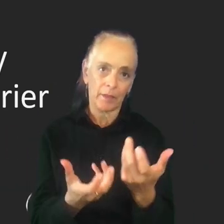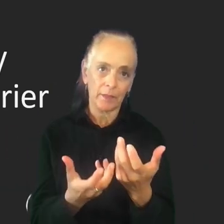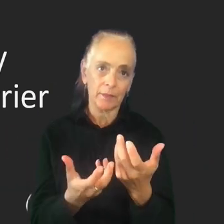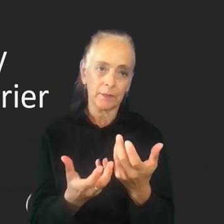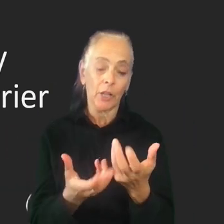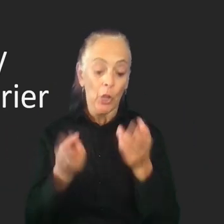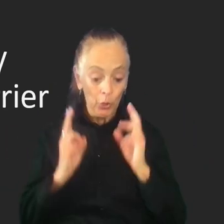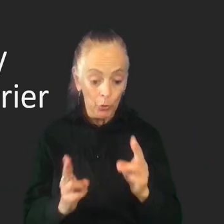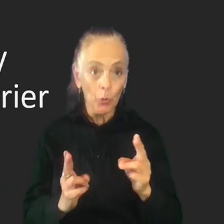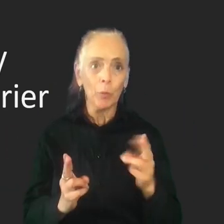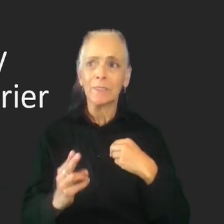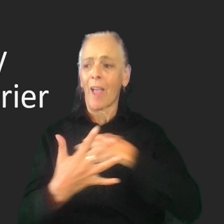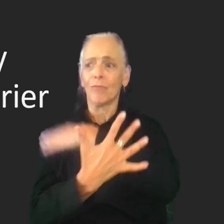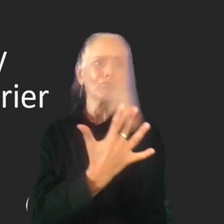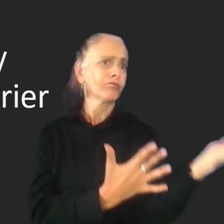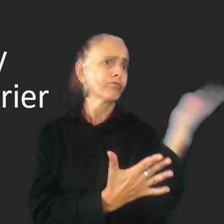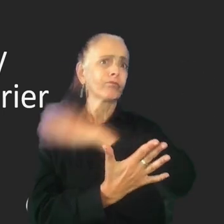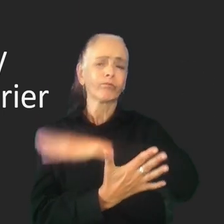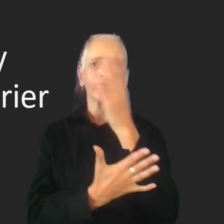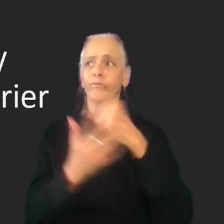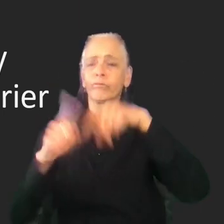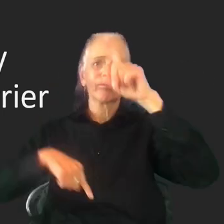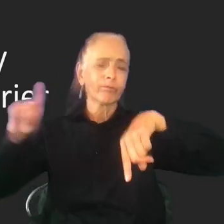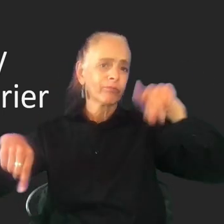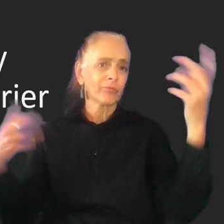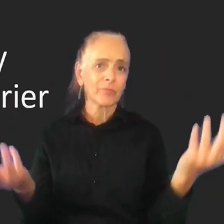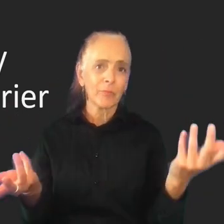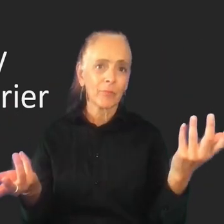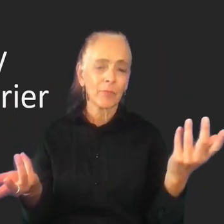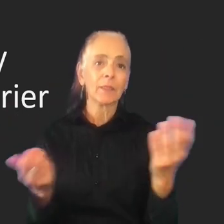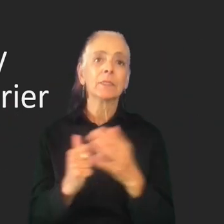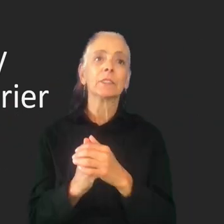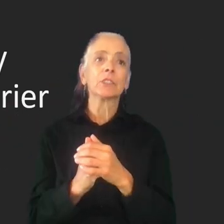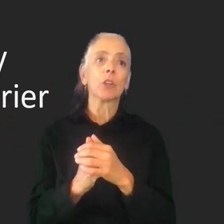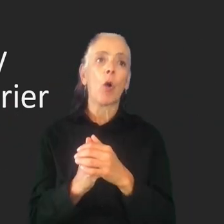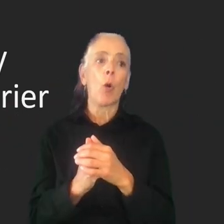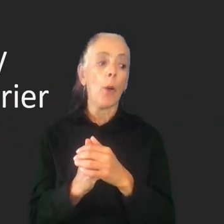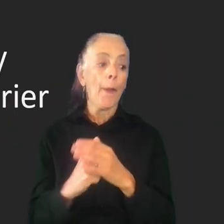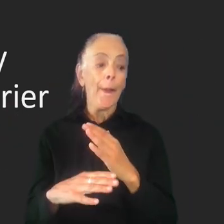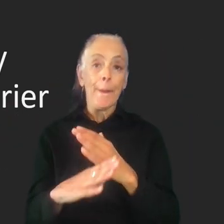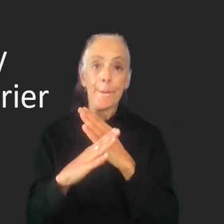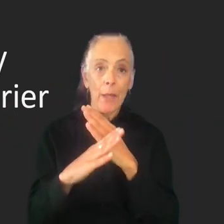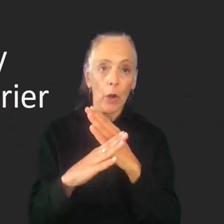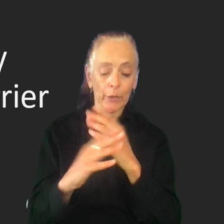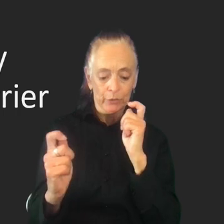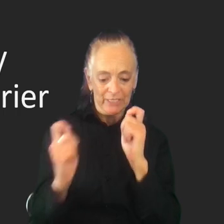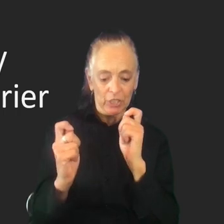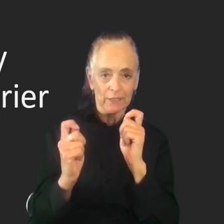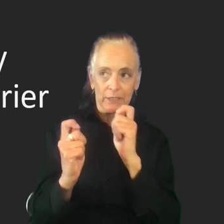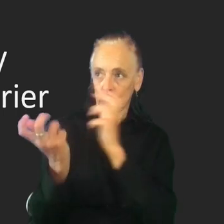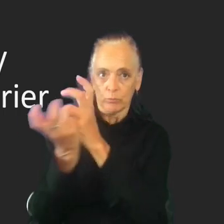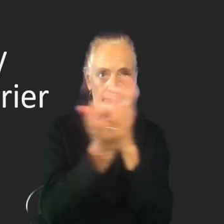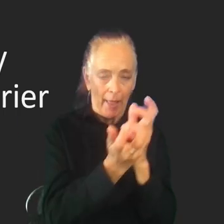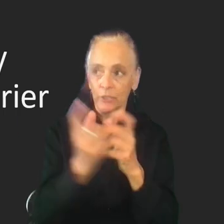humans cover a rich spectrum of variants so being able to adjust barriers in line with that human variance means that